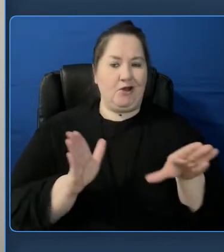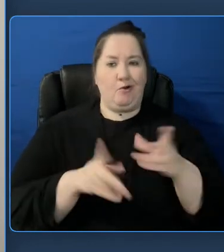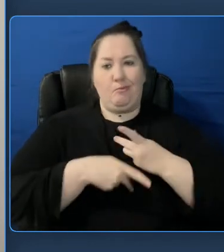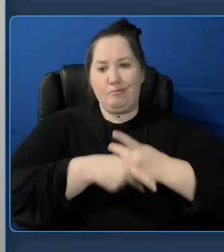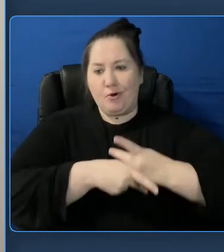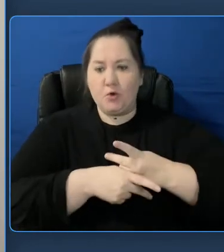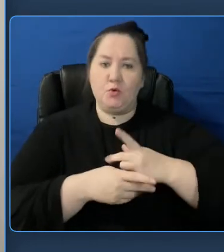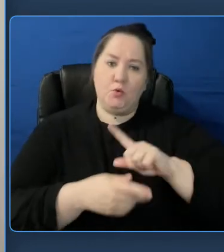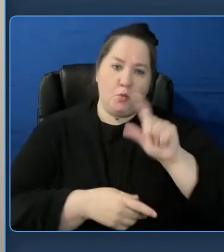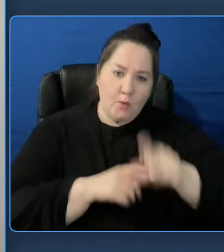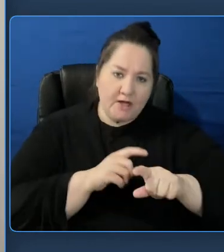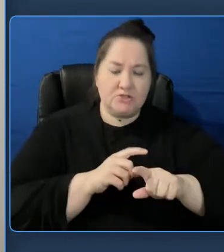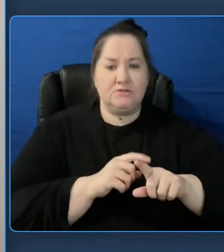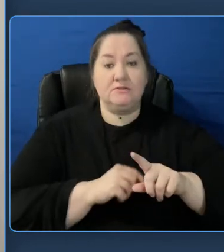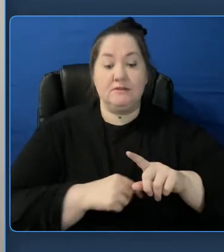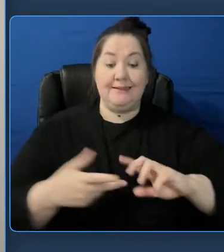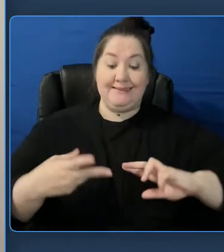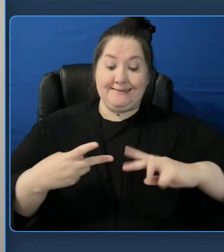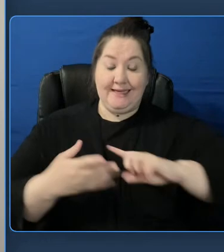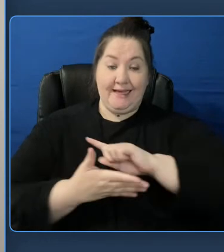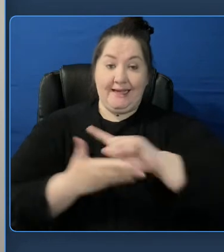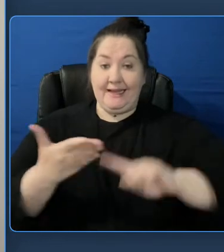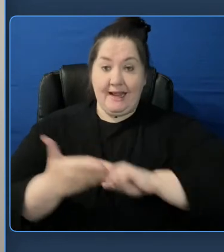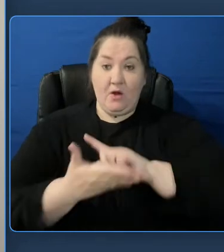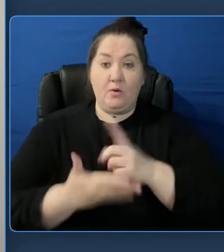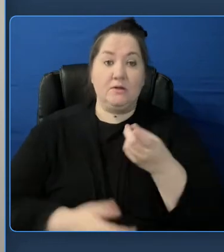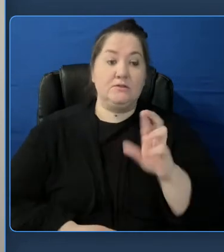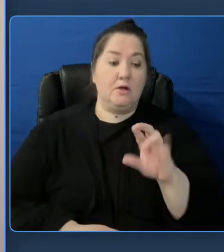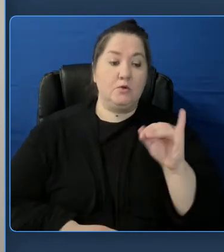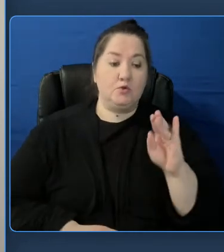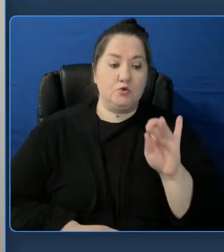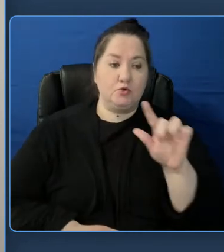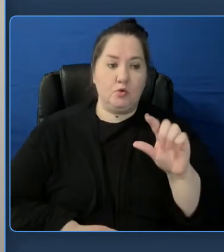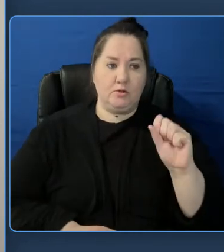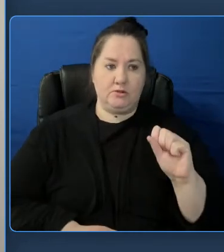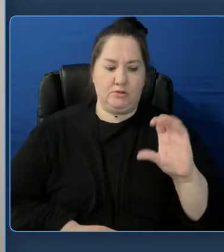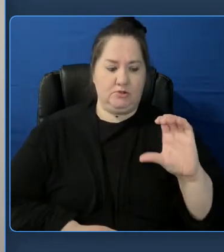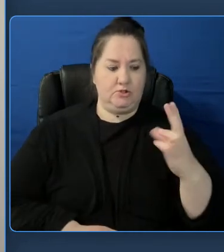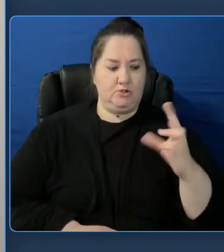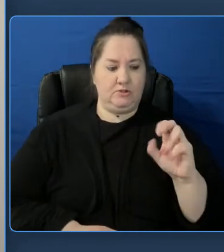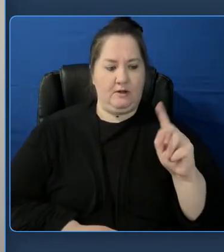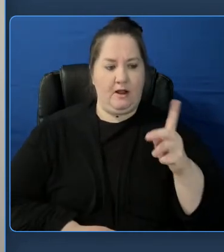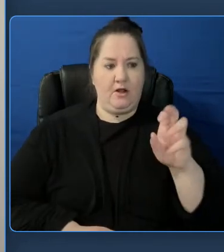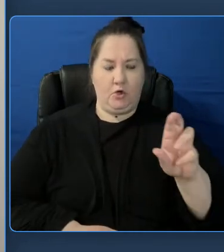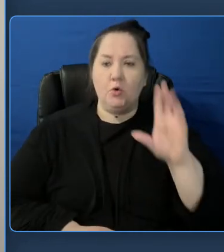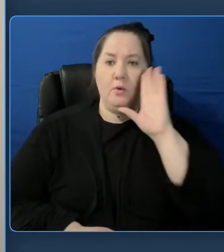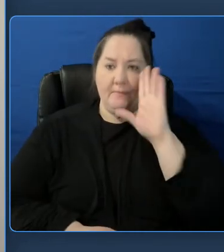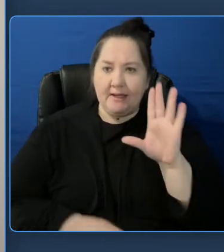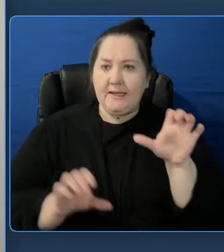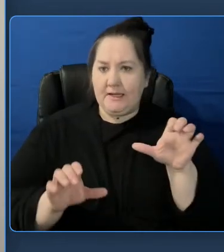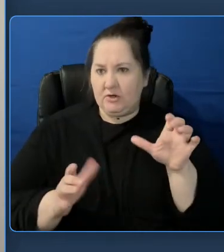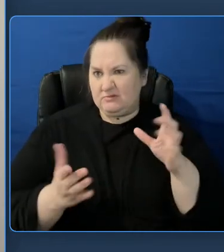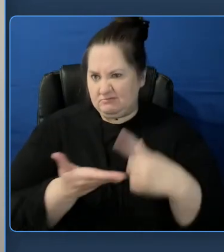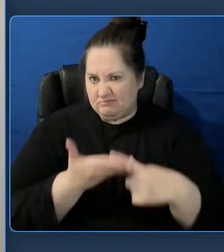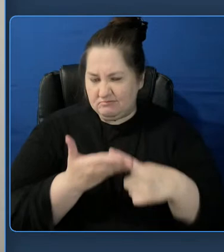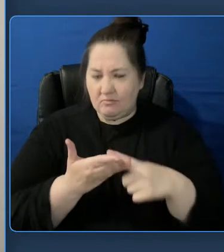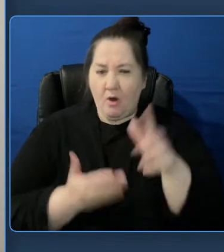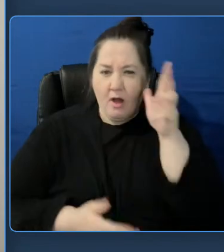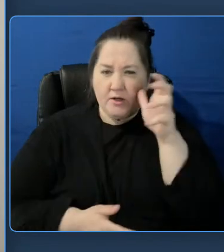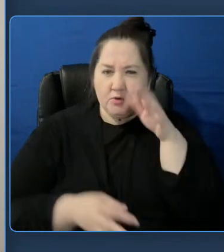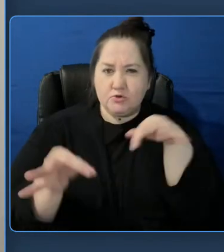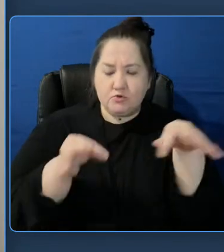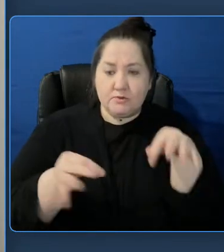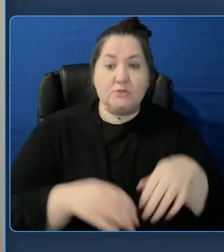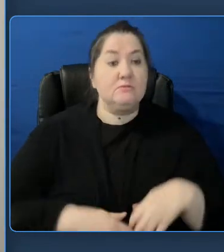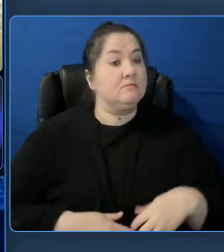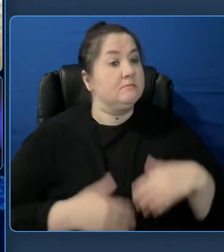production questions. In the second hour, Dr. Joel Snyder will be with us to talk audio description. Mitchell, what's our first question? Thank